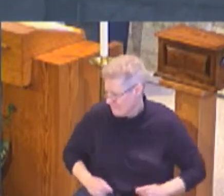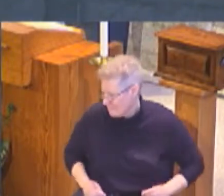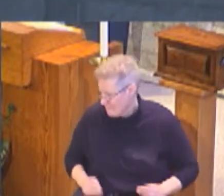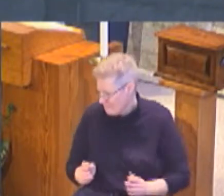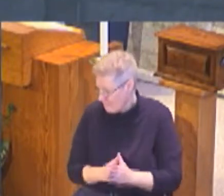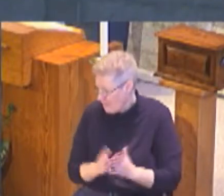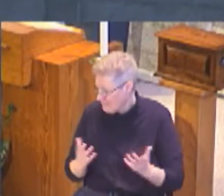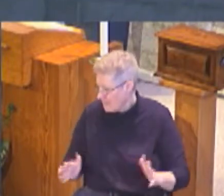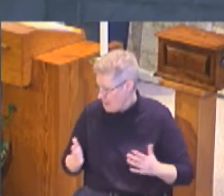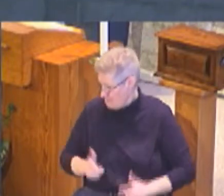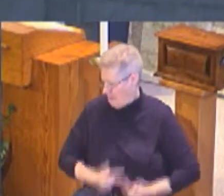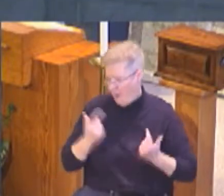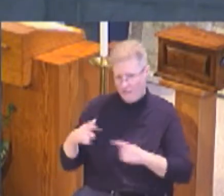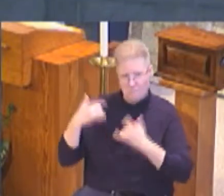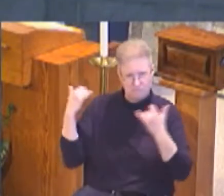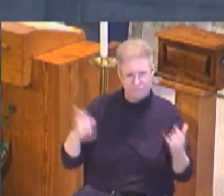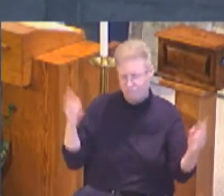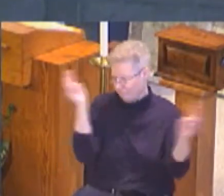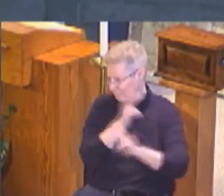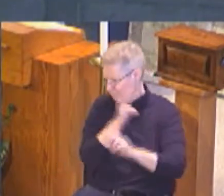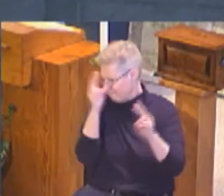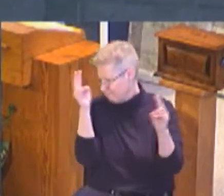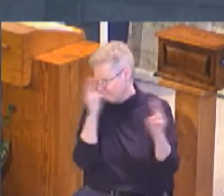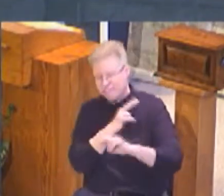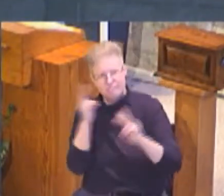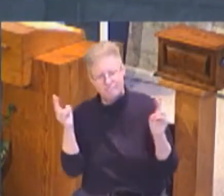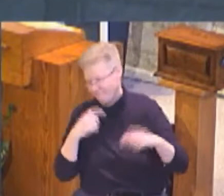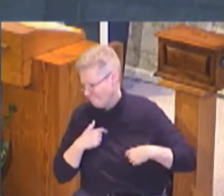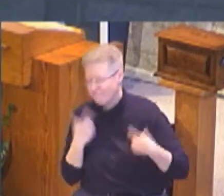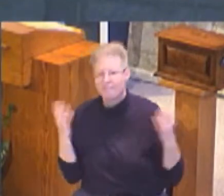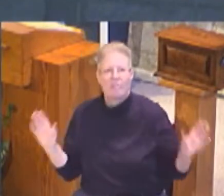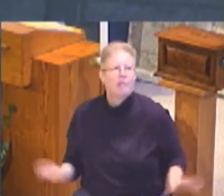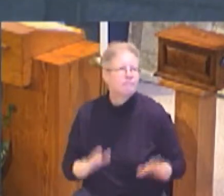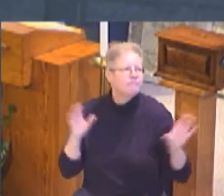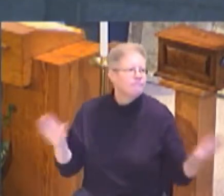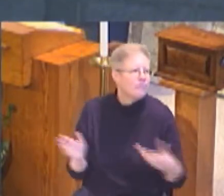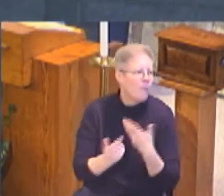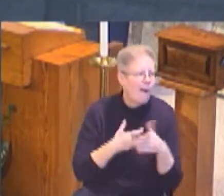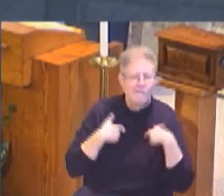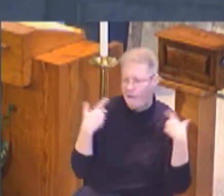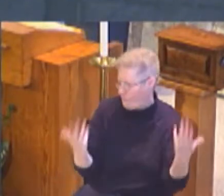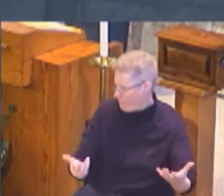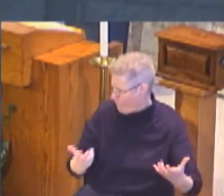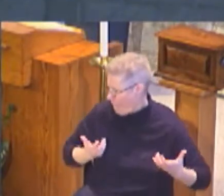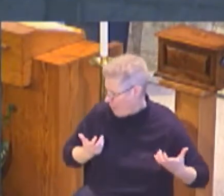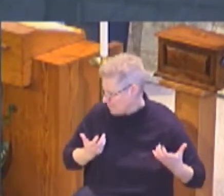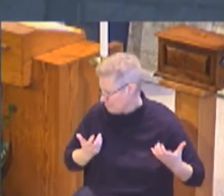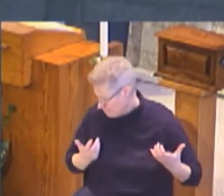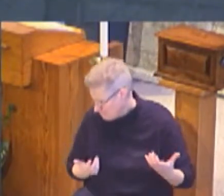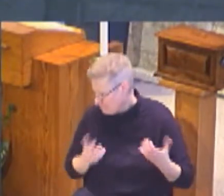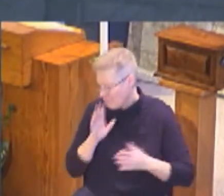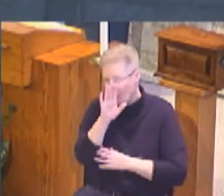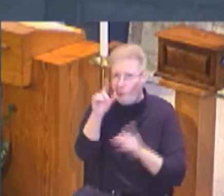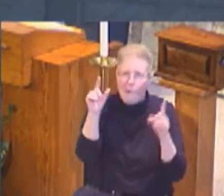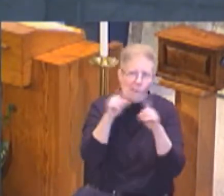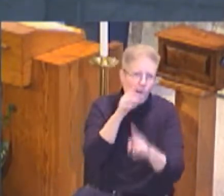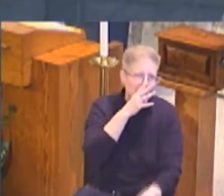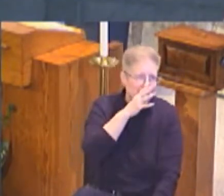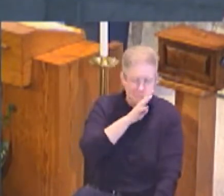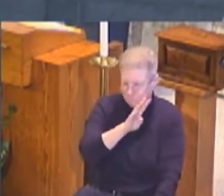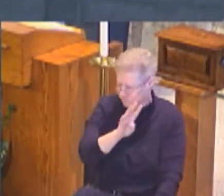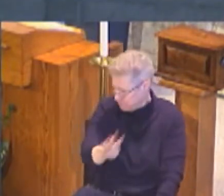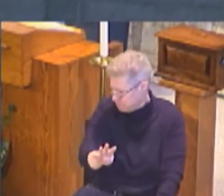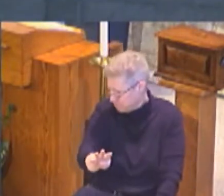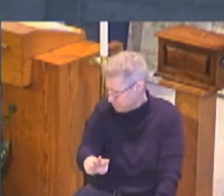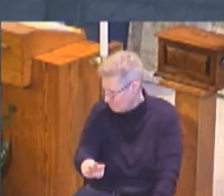I have lived a life of careless ease. I've been doing whatever I please, and done what your word is